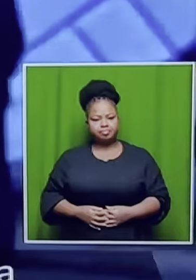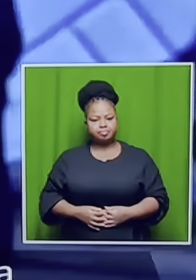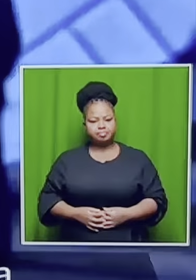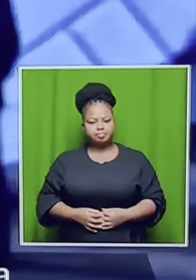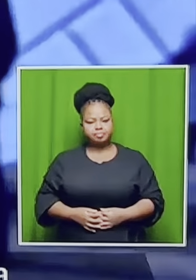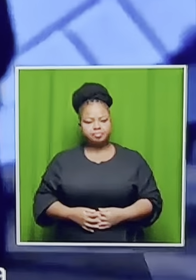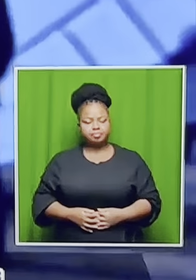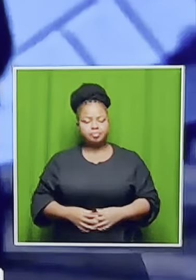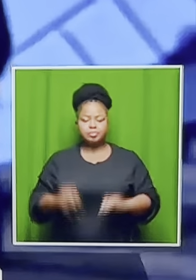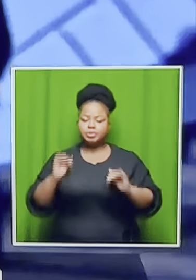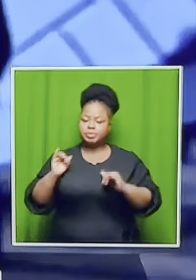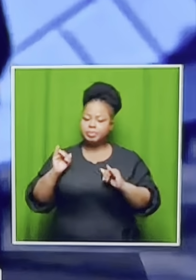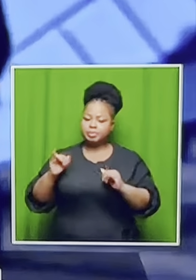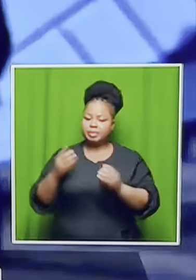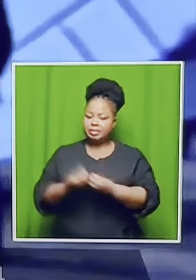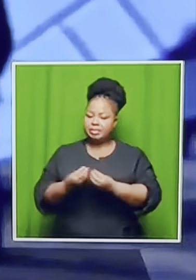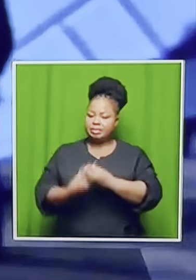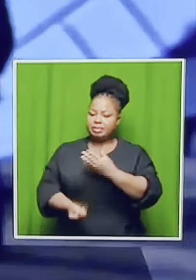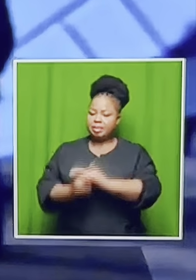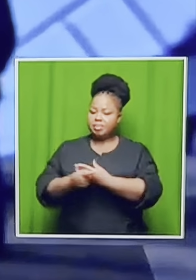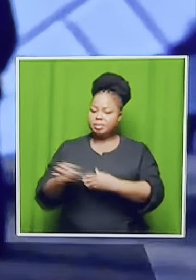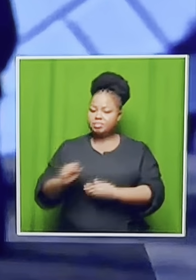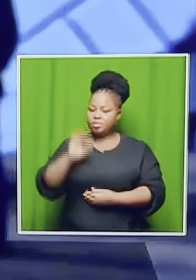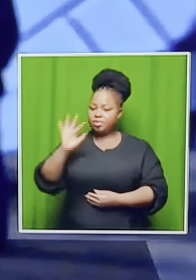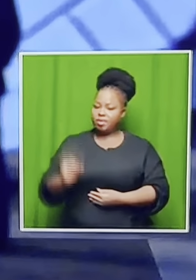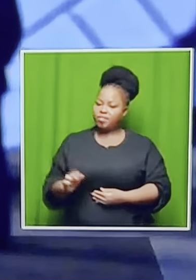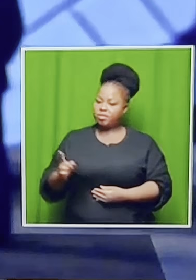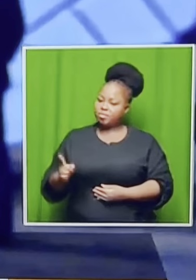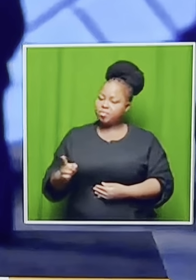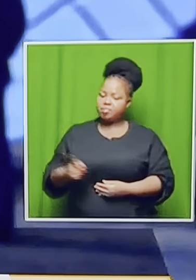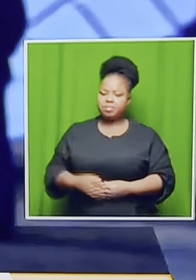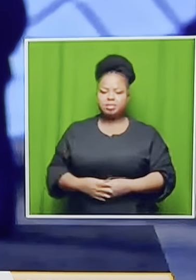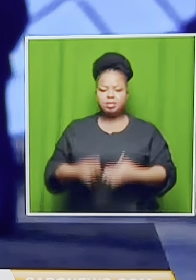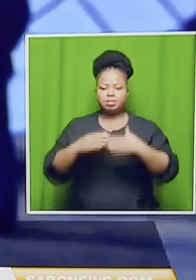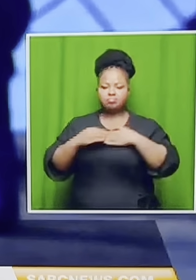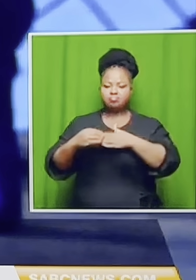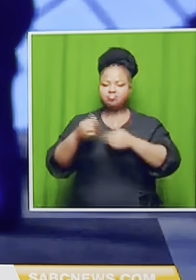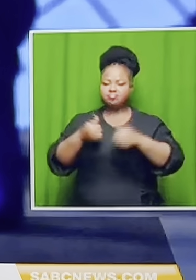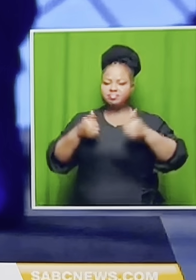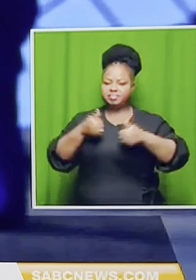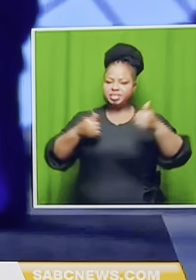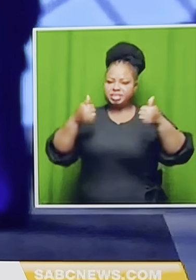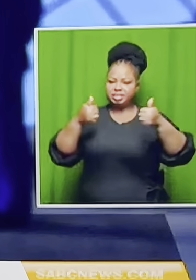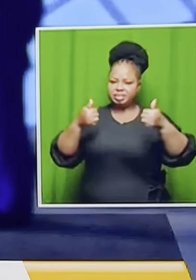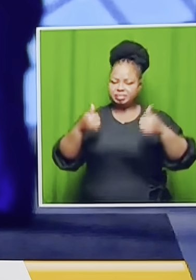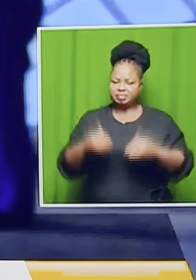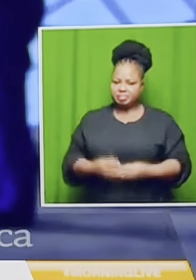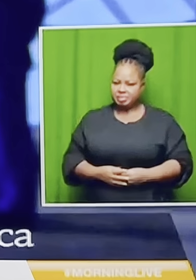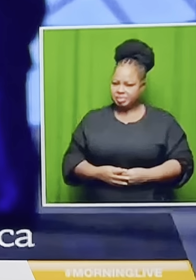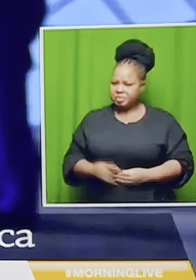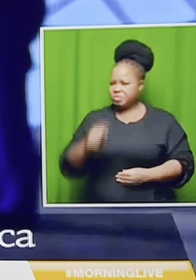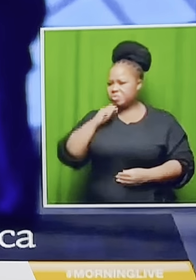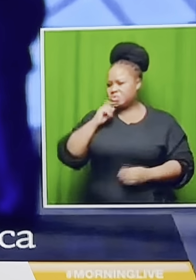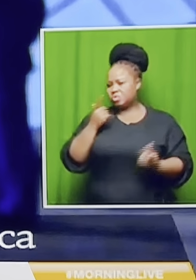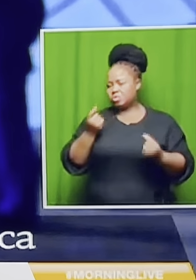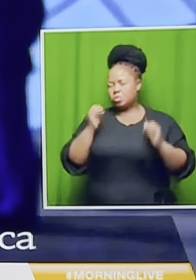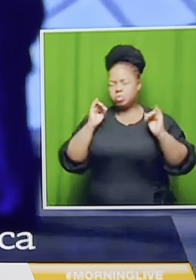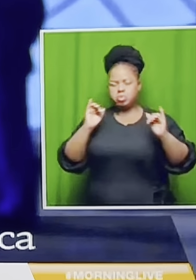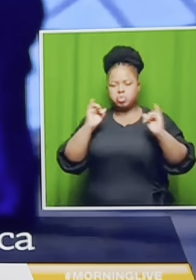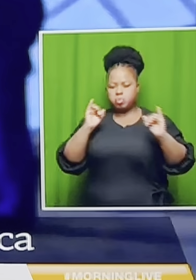Terrible things are happening in South Africa. The leadership is doing some terrible